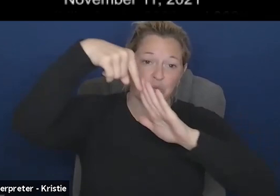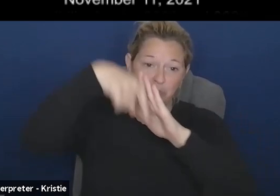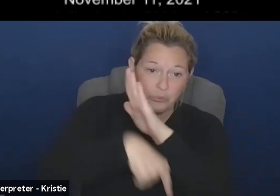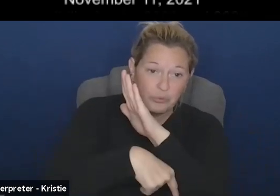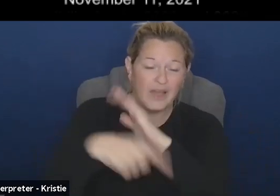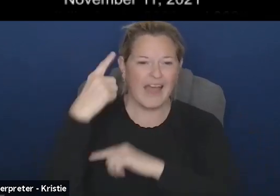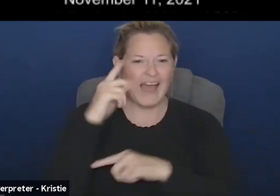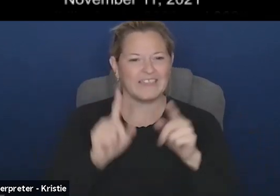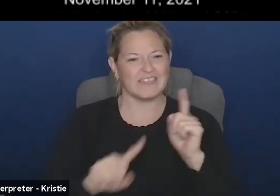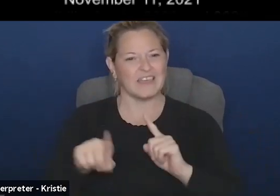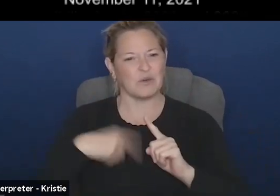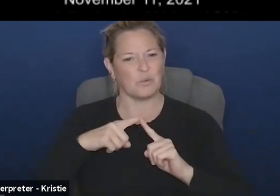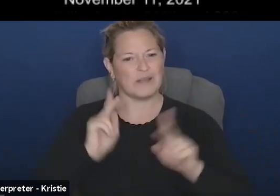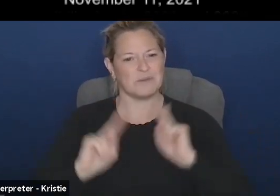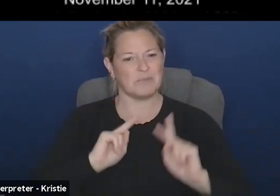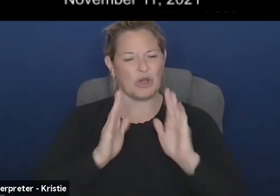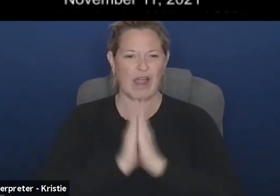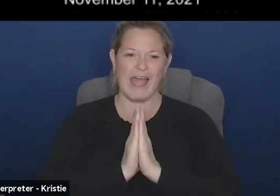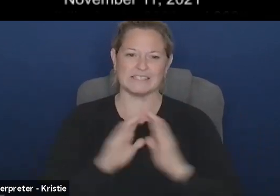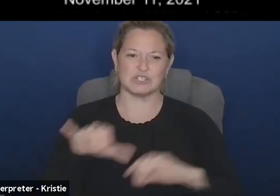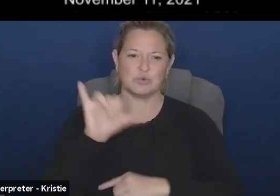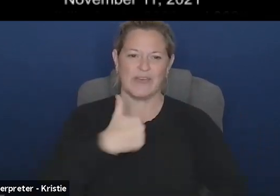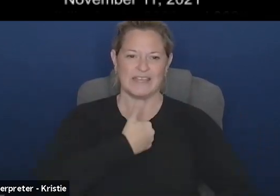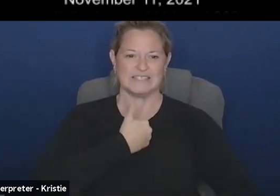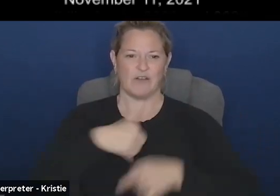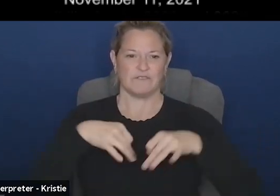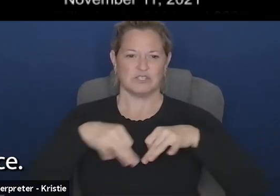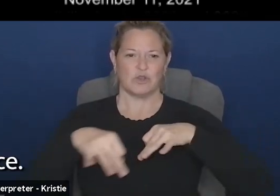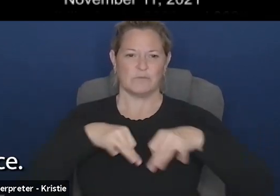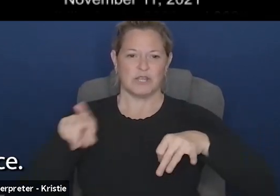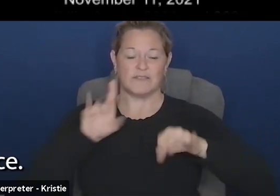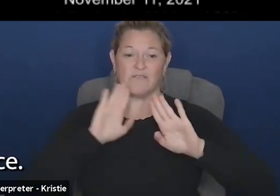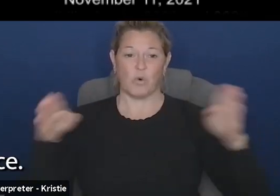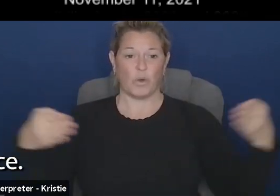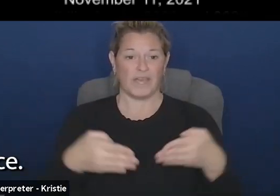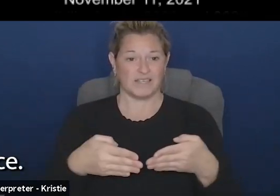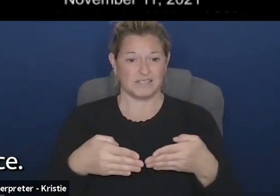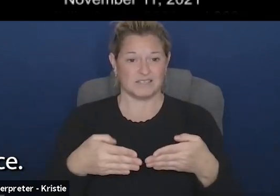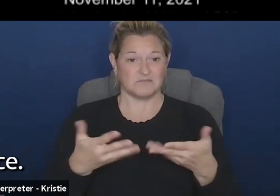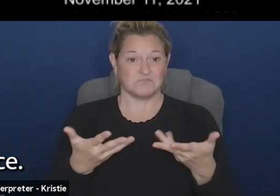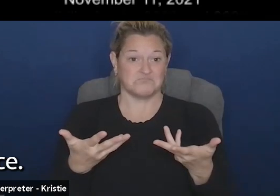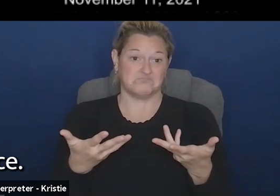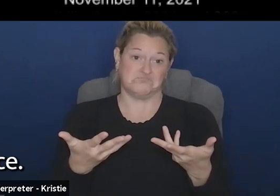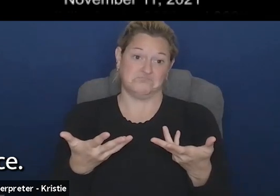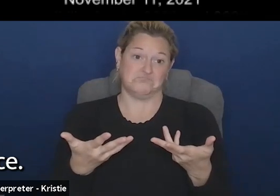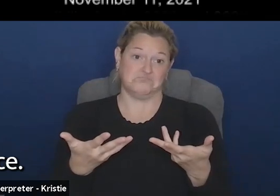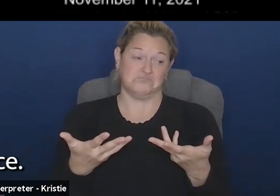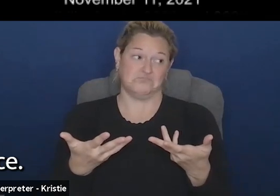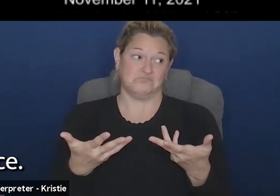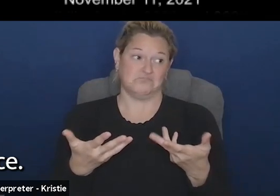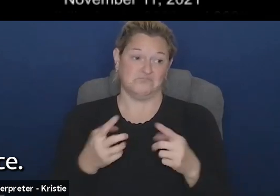do a self-description, they tend to focus on the things that no sighted person would